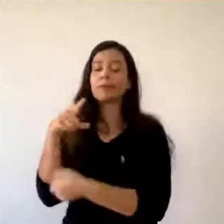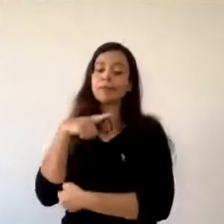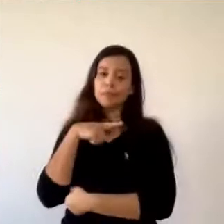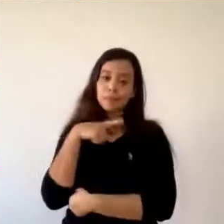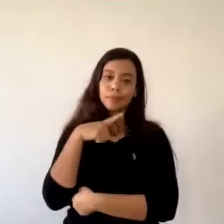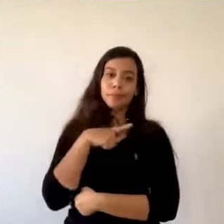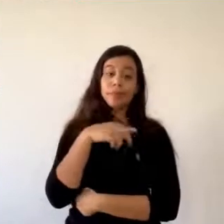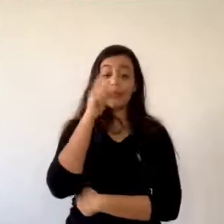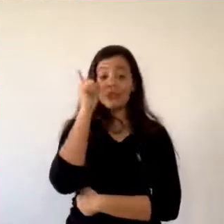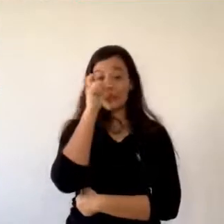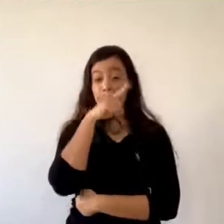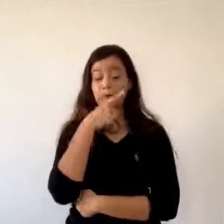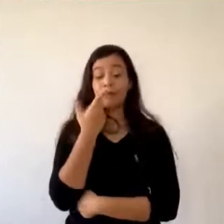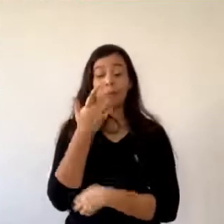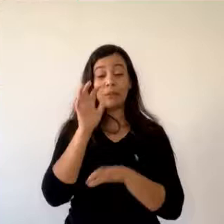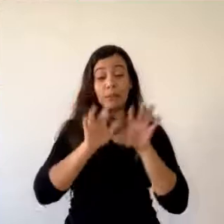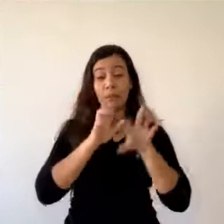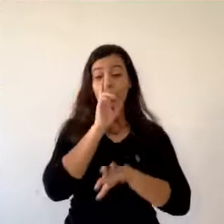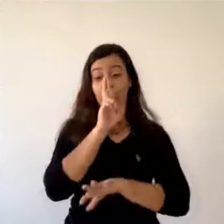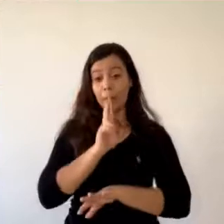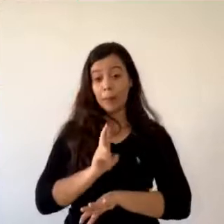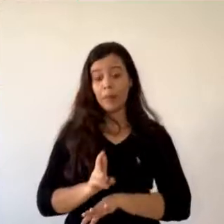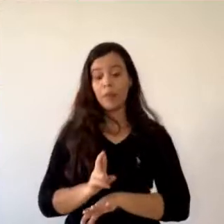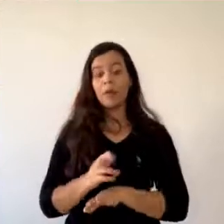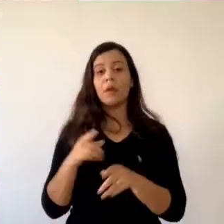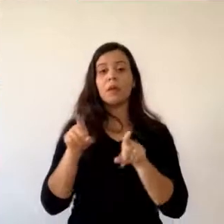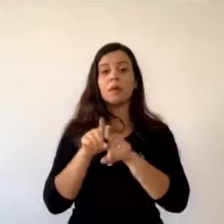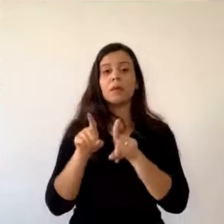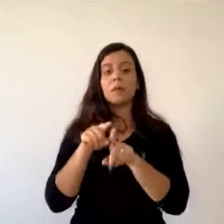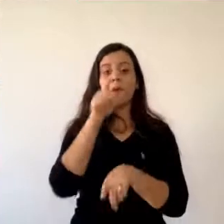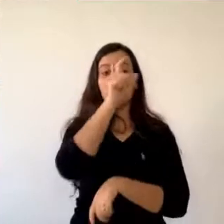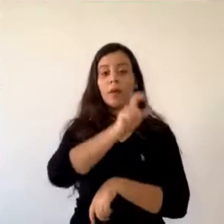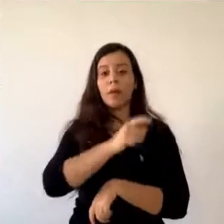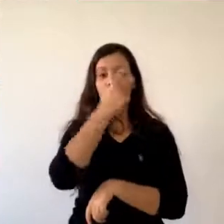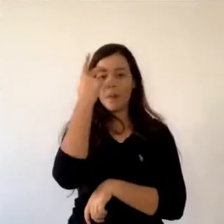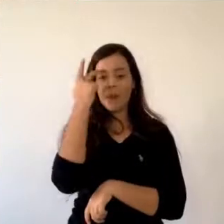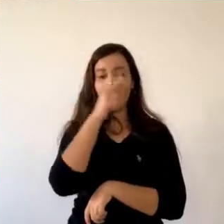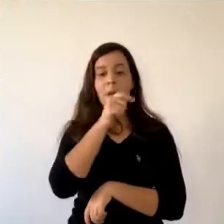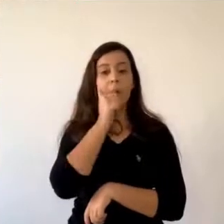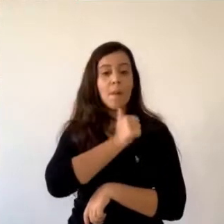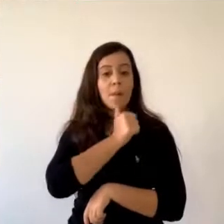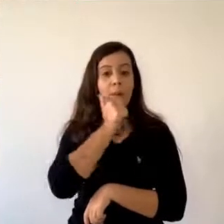barrier for access to the judicial system remain.